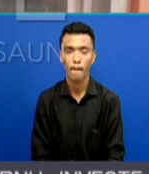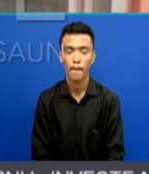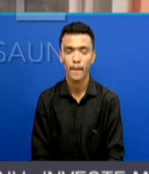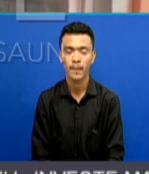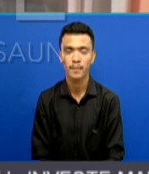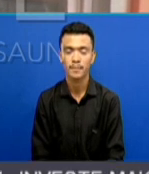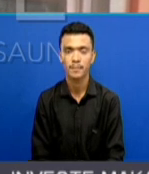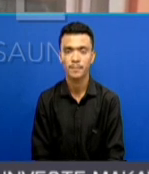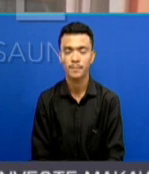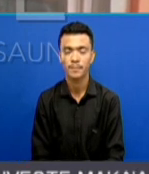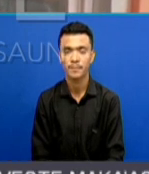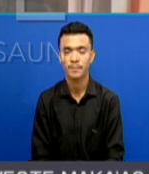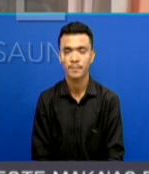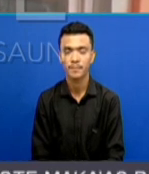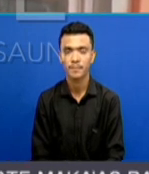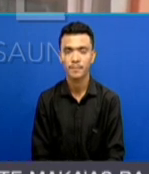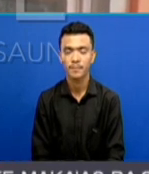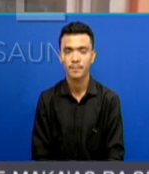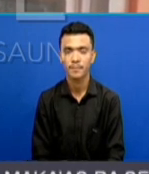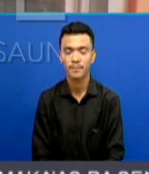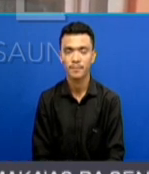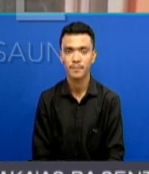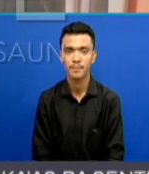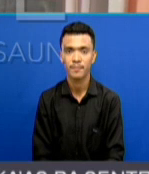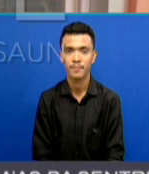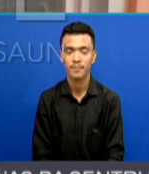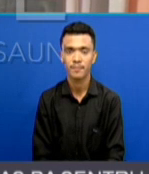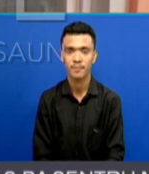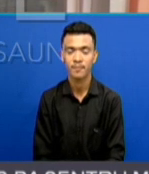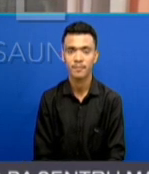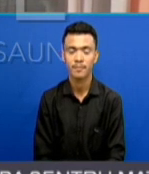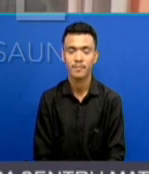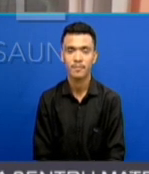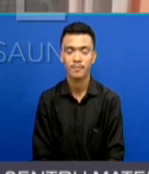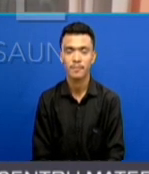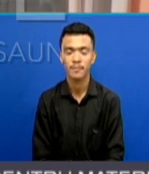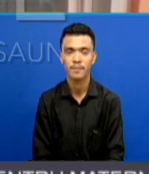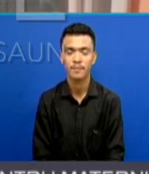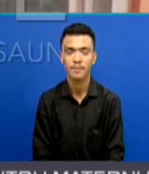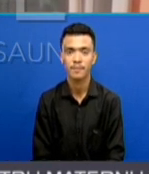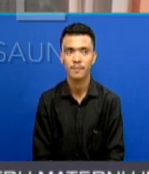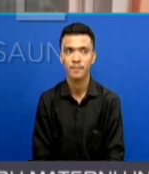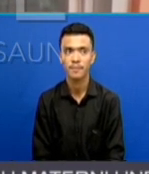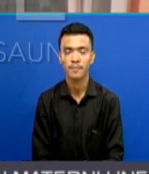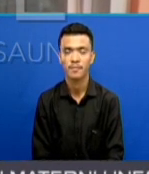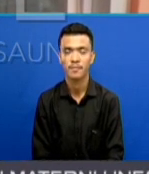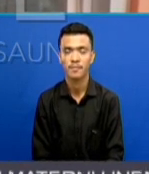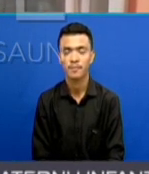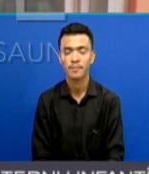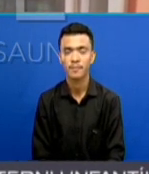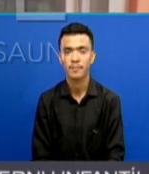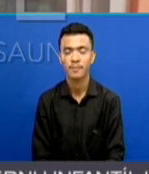protect people or in the community, including children. Therefore, we think